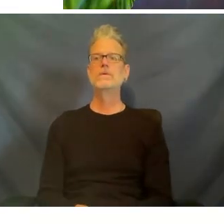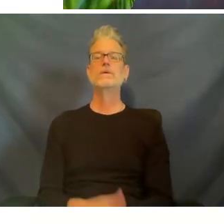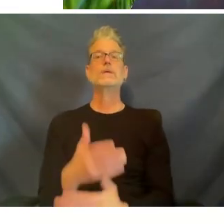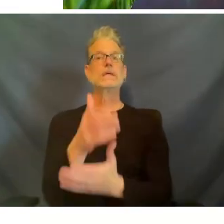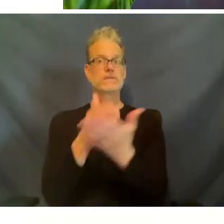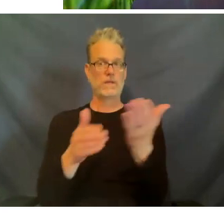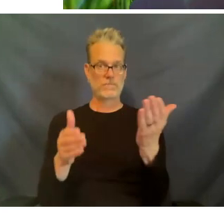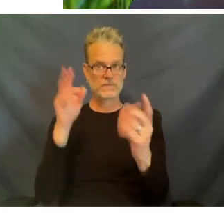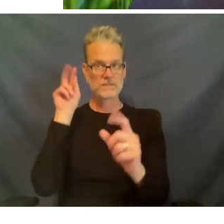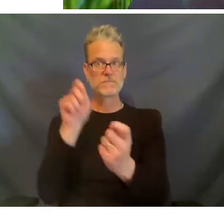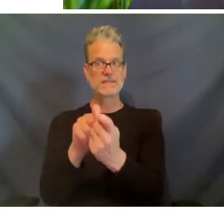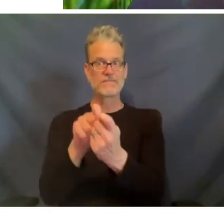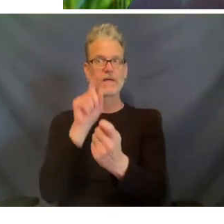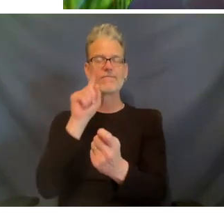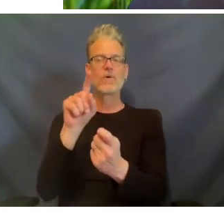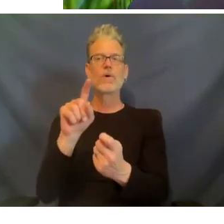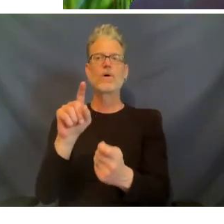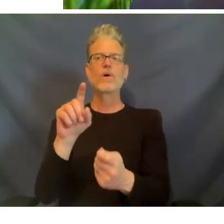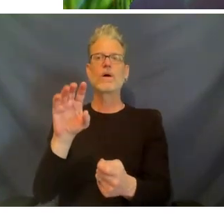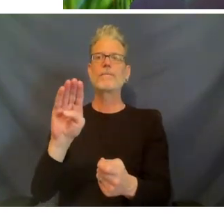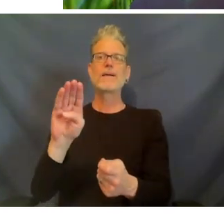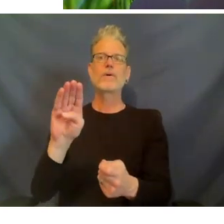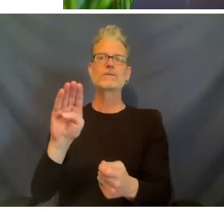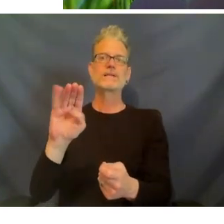specific to the bipartisan infrastructure law